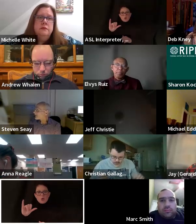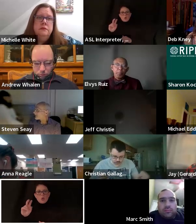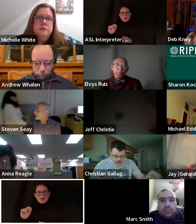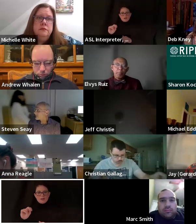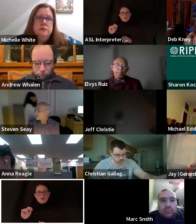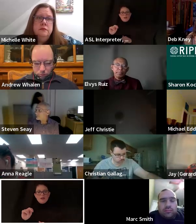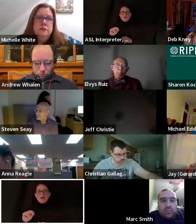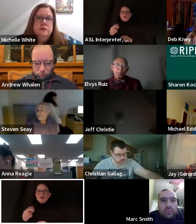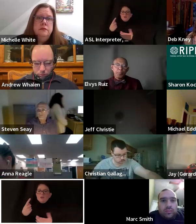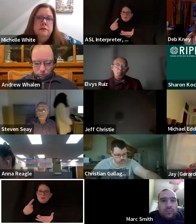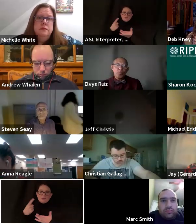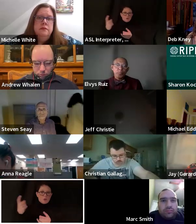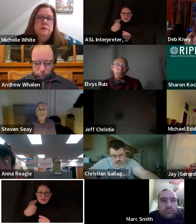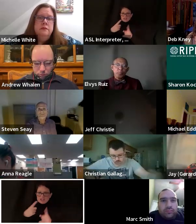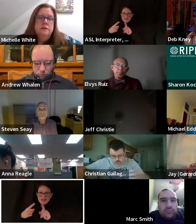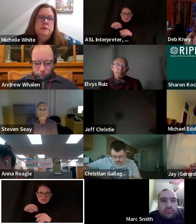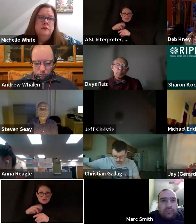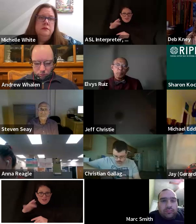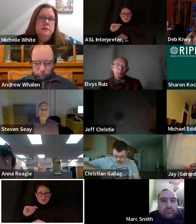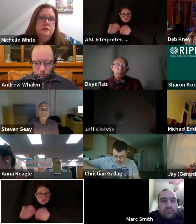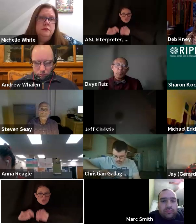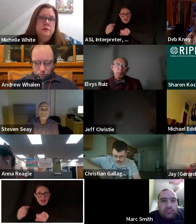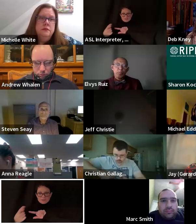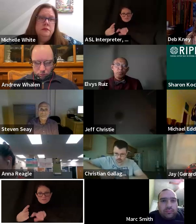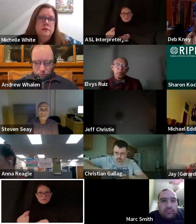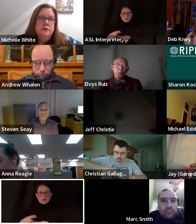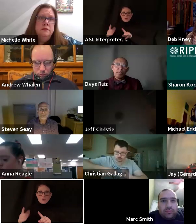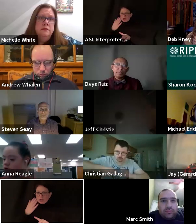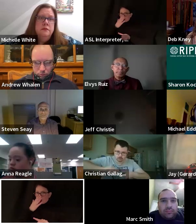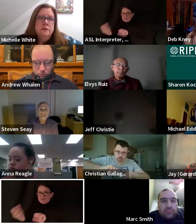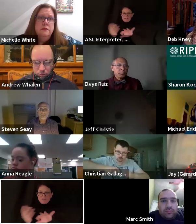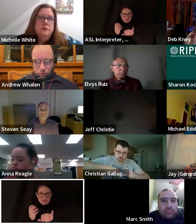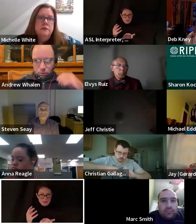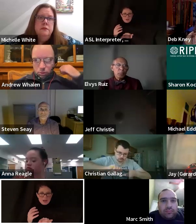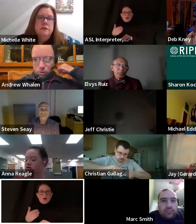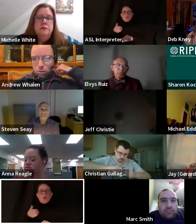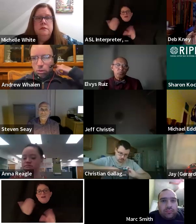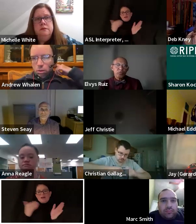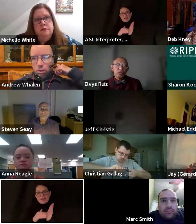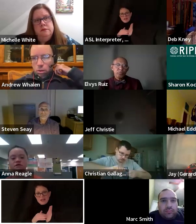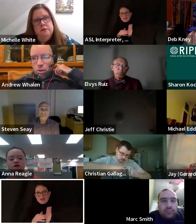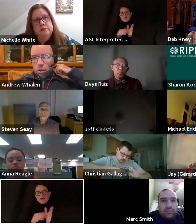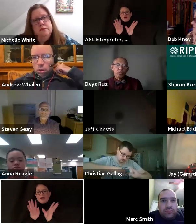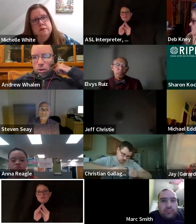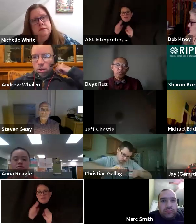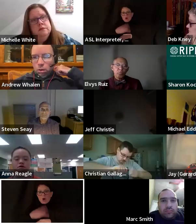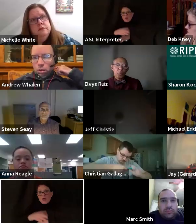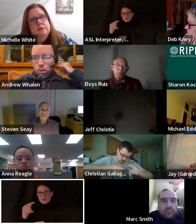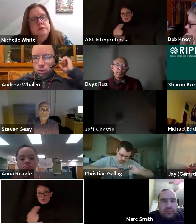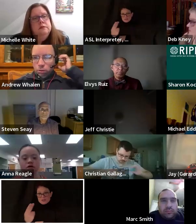in the chat. So I think that one went really well. We got really good feedback. We'll have another one on Thursday,